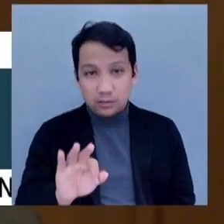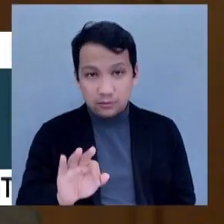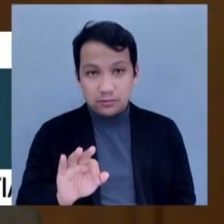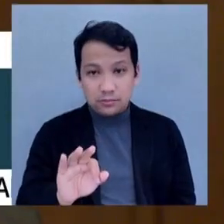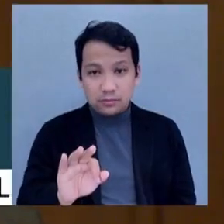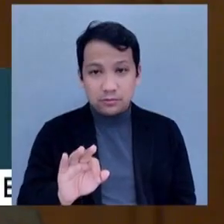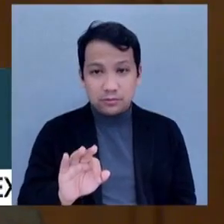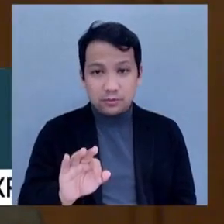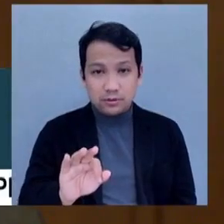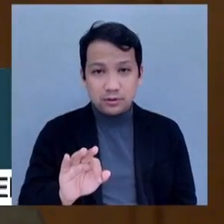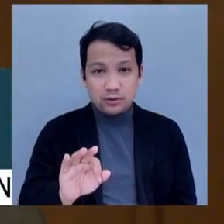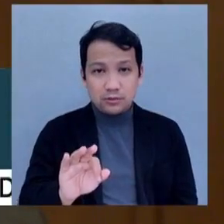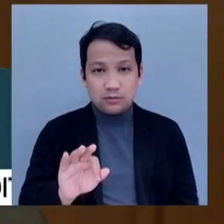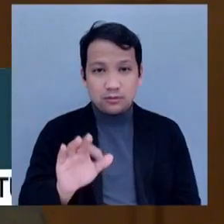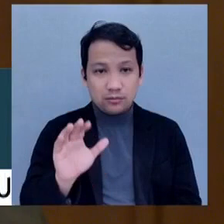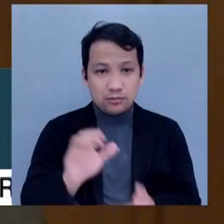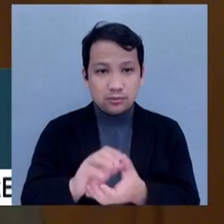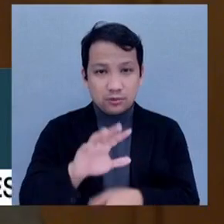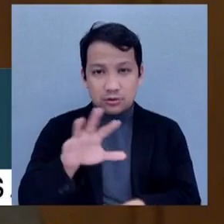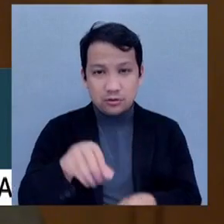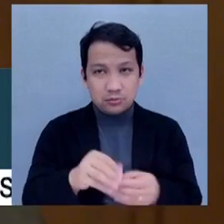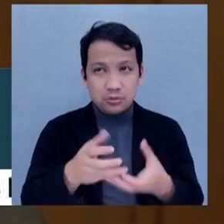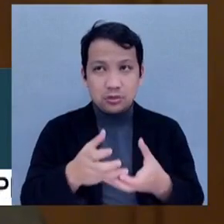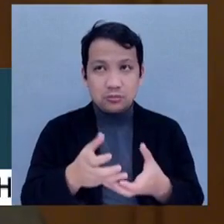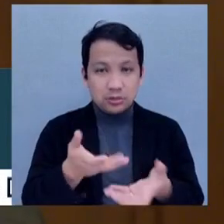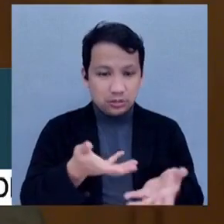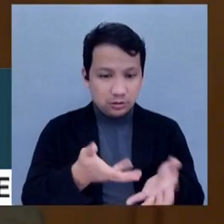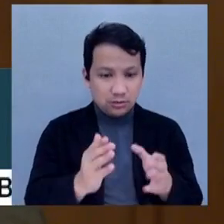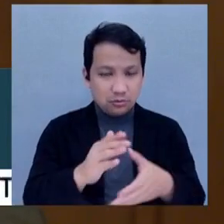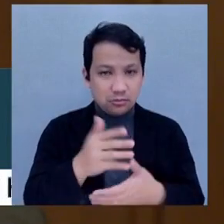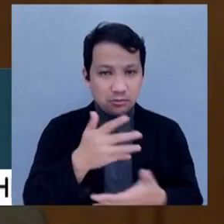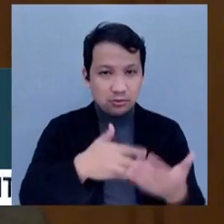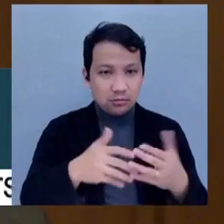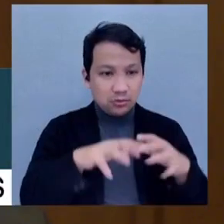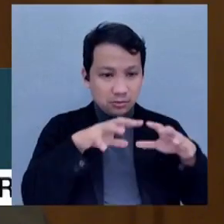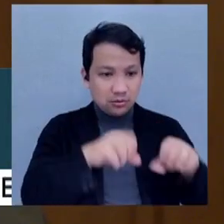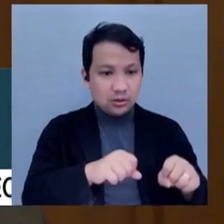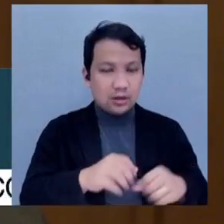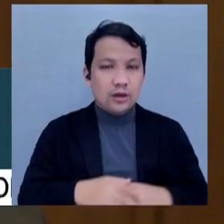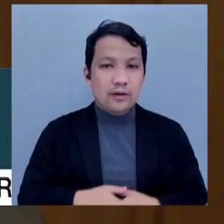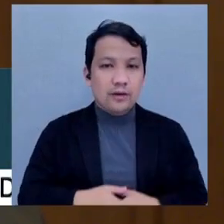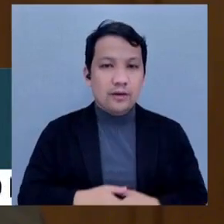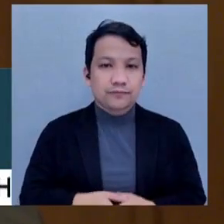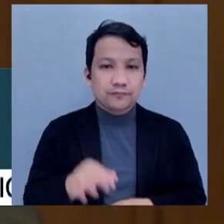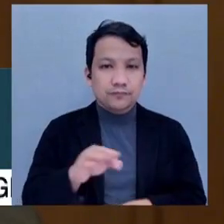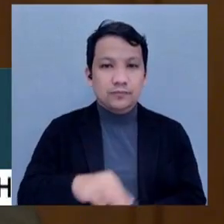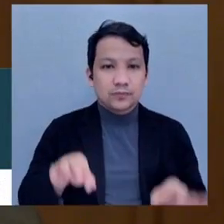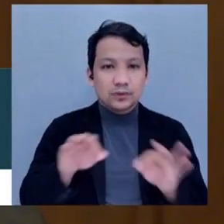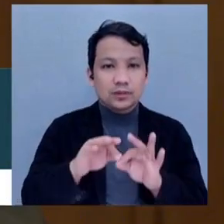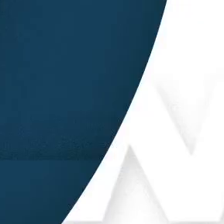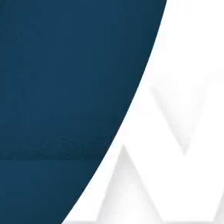felon wanted by the court to be arrested, then it is an affront to the court.